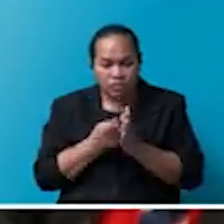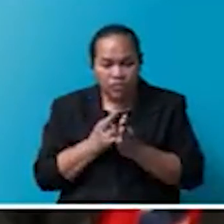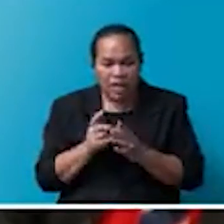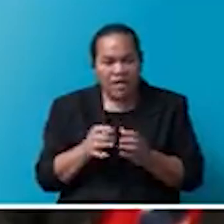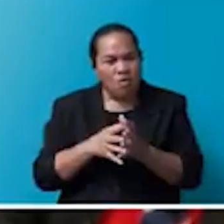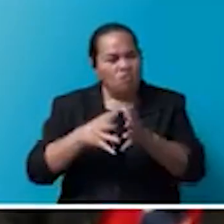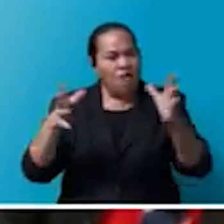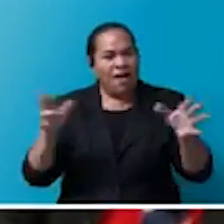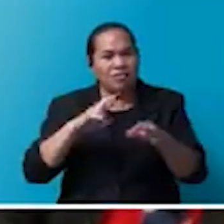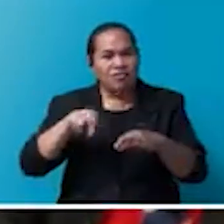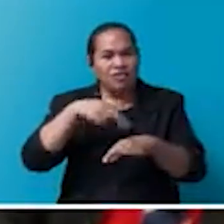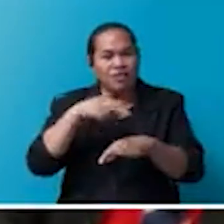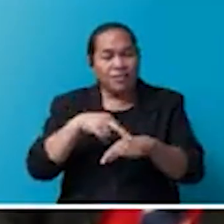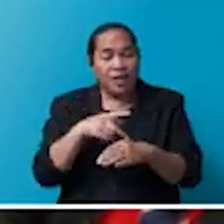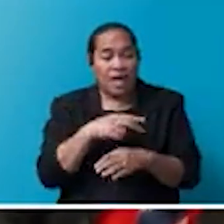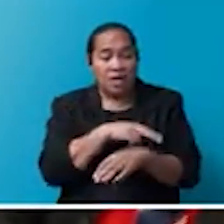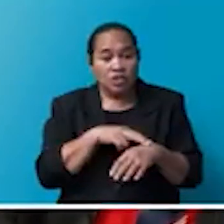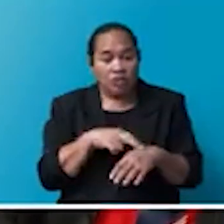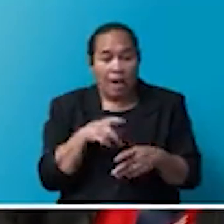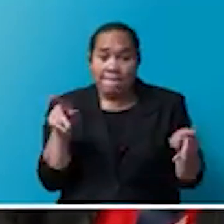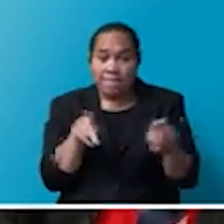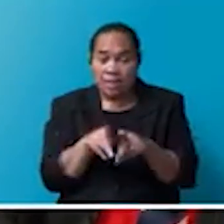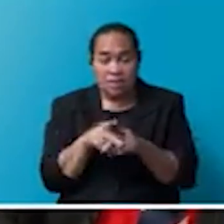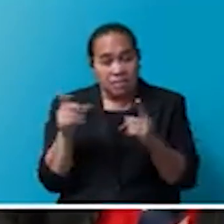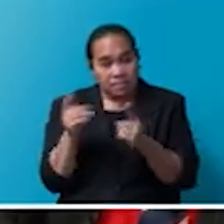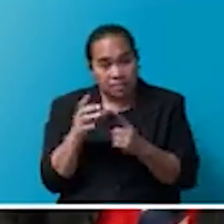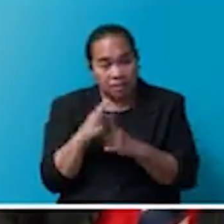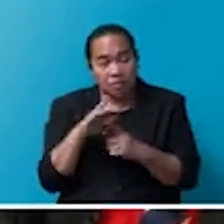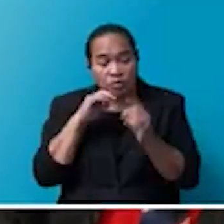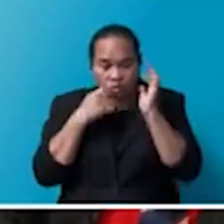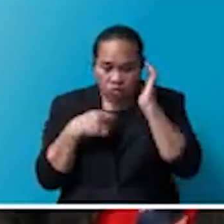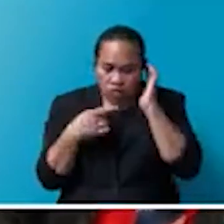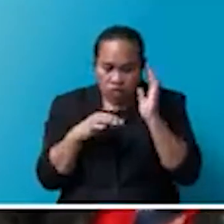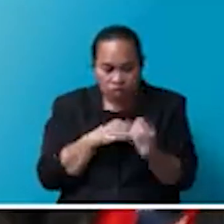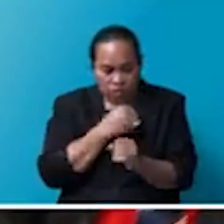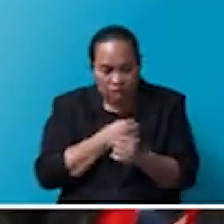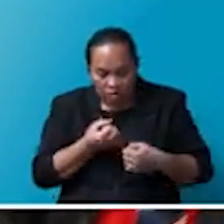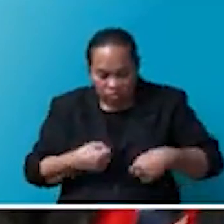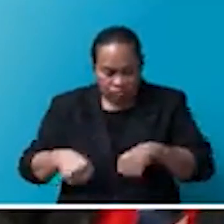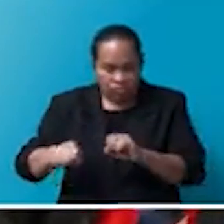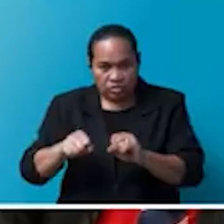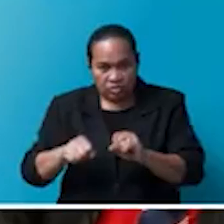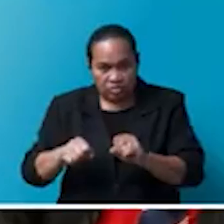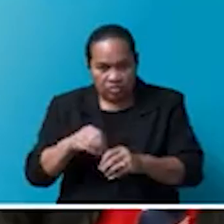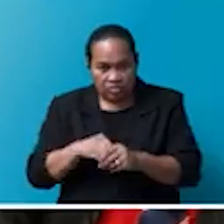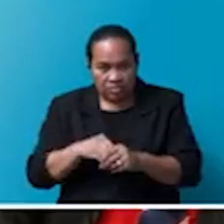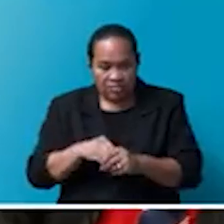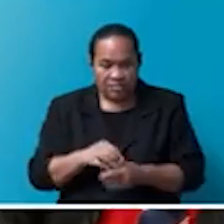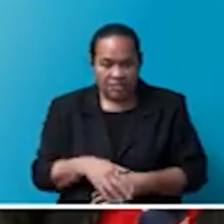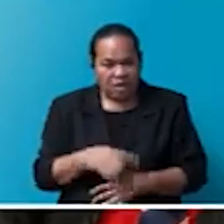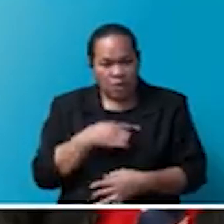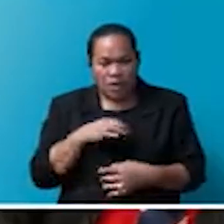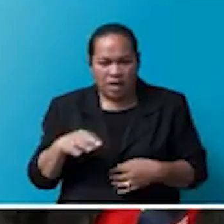region. Security partnerships will continue to define our strategic posture. We are not